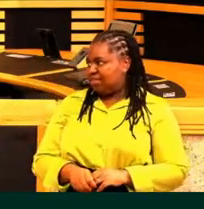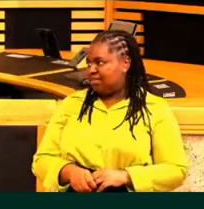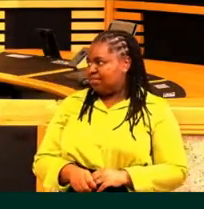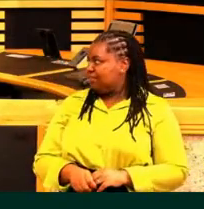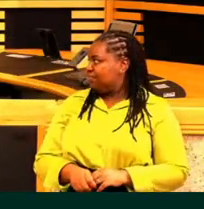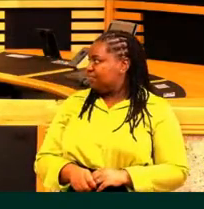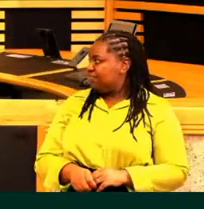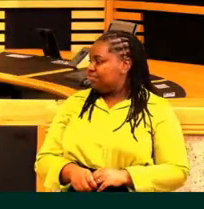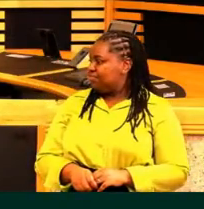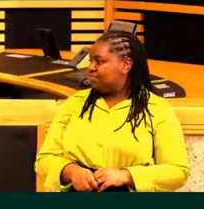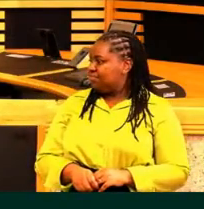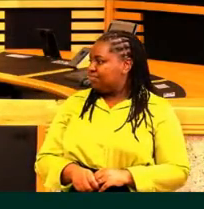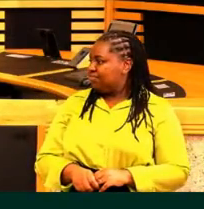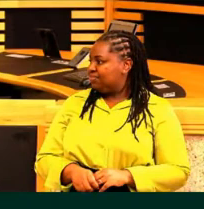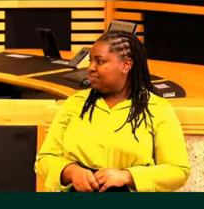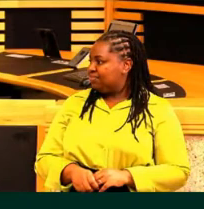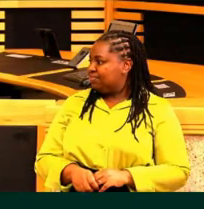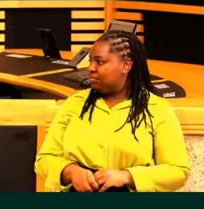honorable